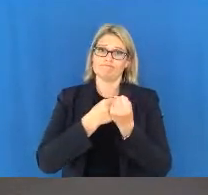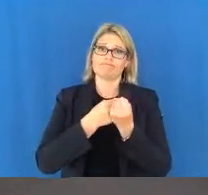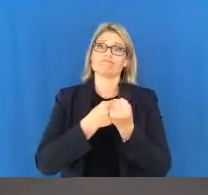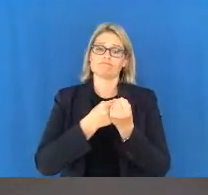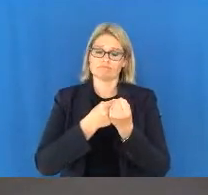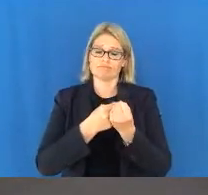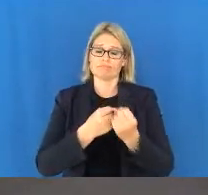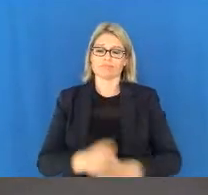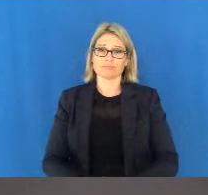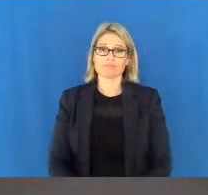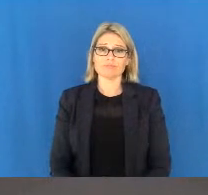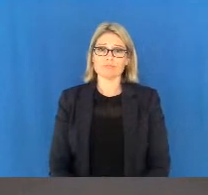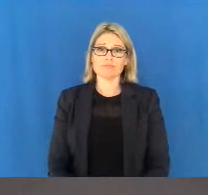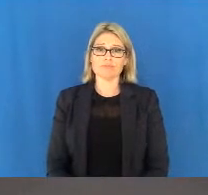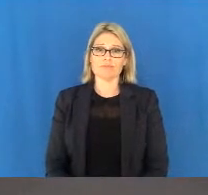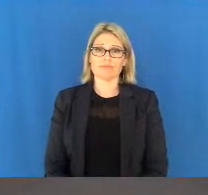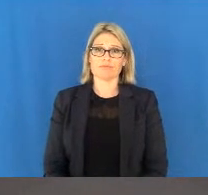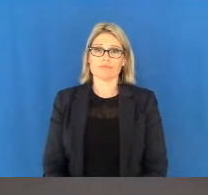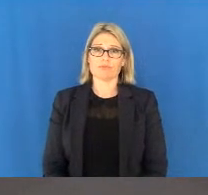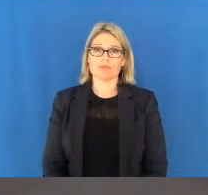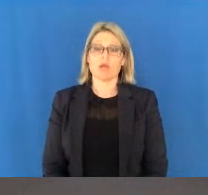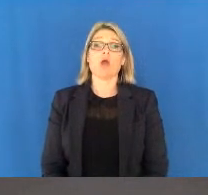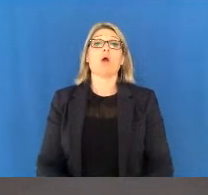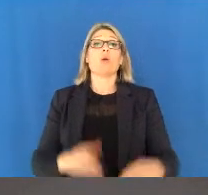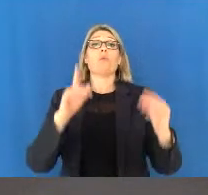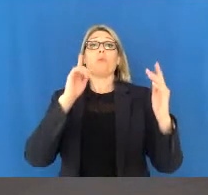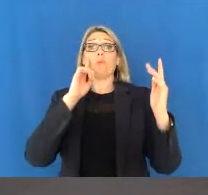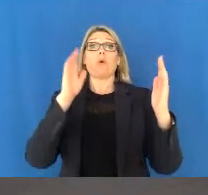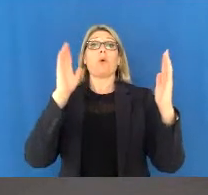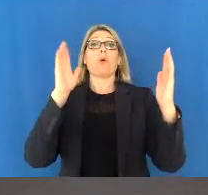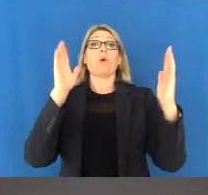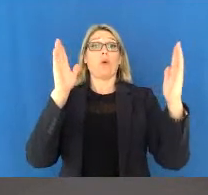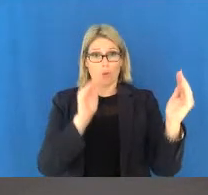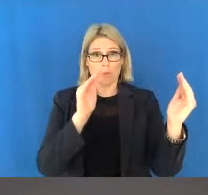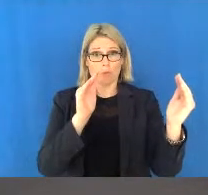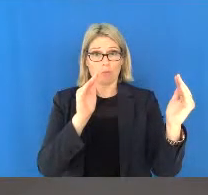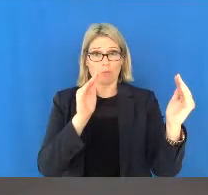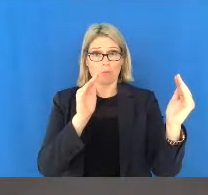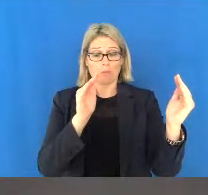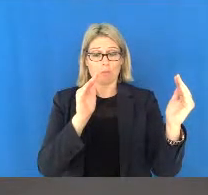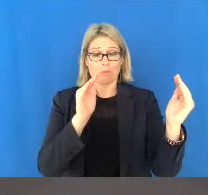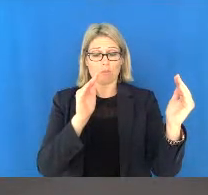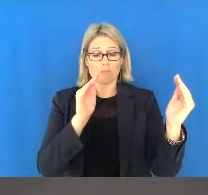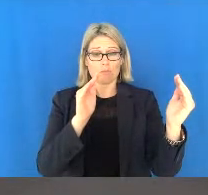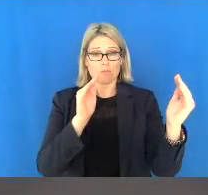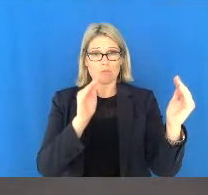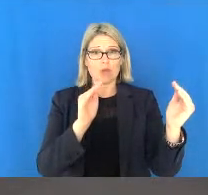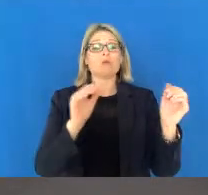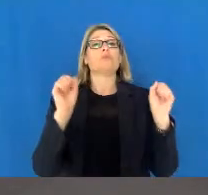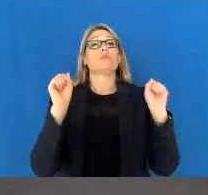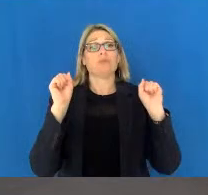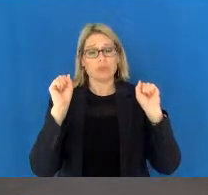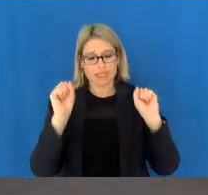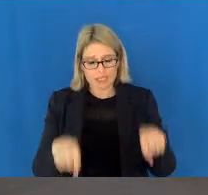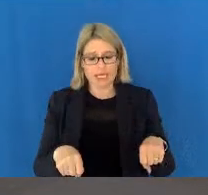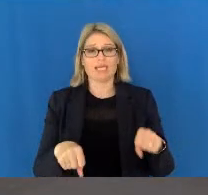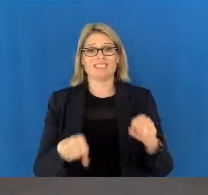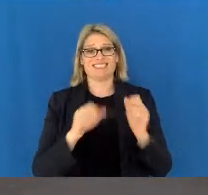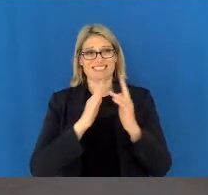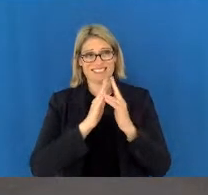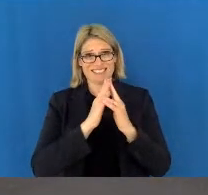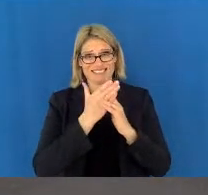we have hope that we will be able to get through this